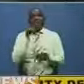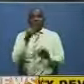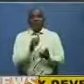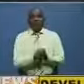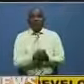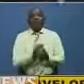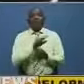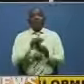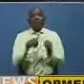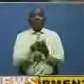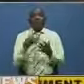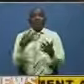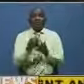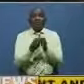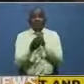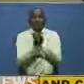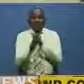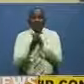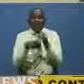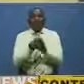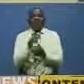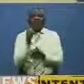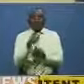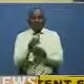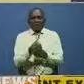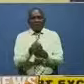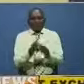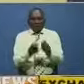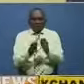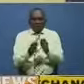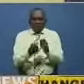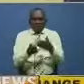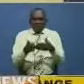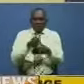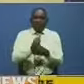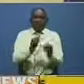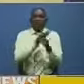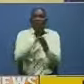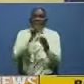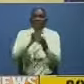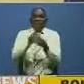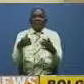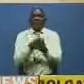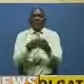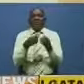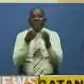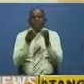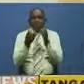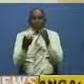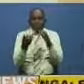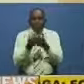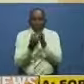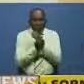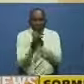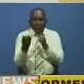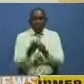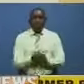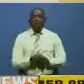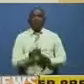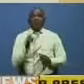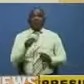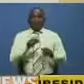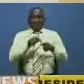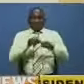said the old media structure needs to be reoriented to fit into the new media ecosystem. We have to